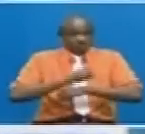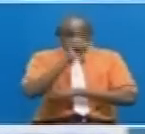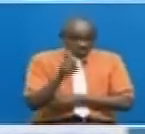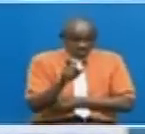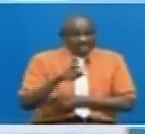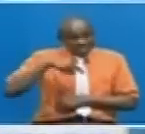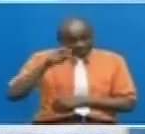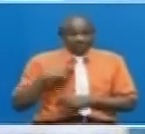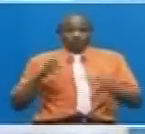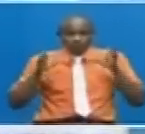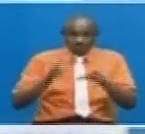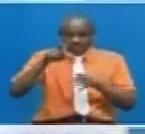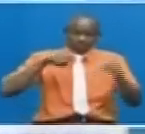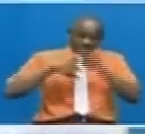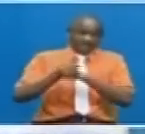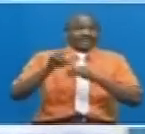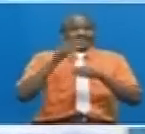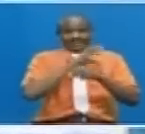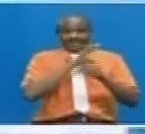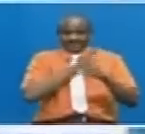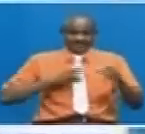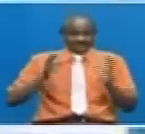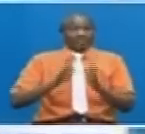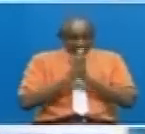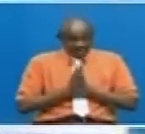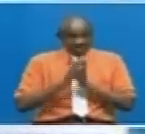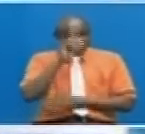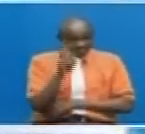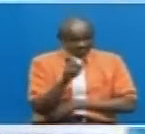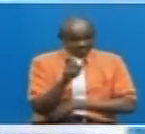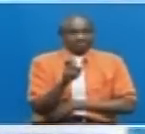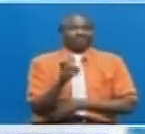they force the students to attend Christian prayers? Sharma Mani, KTN.